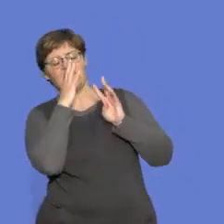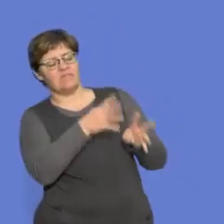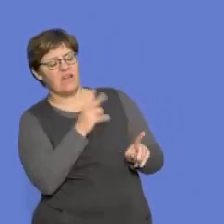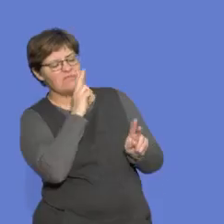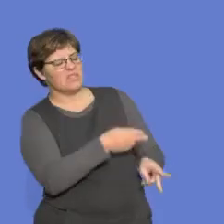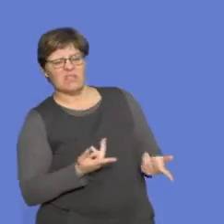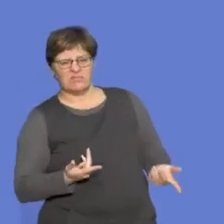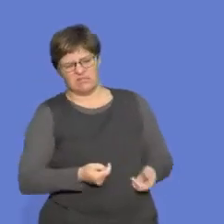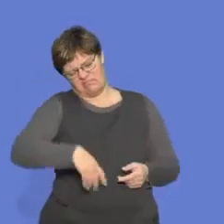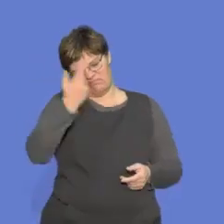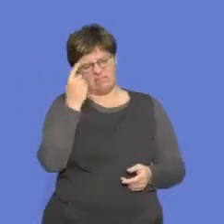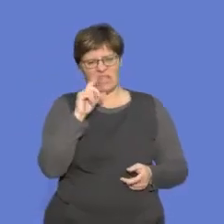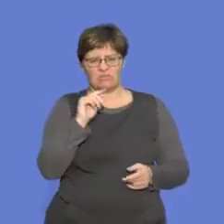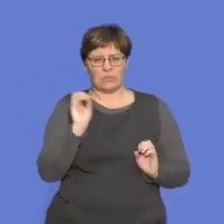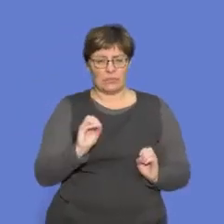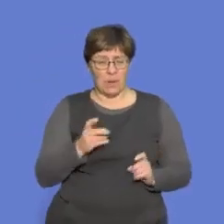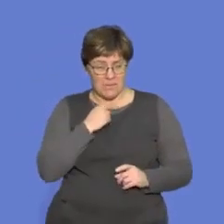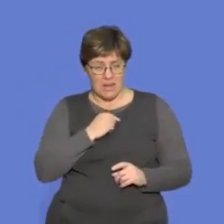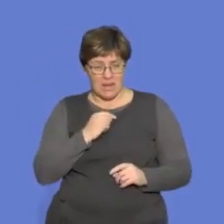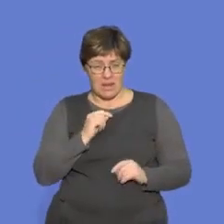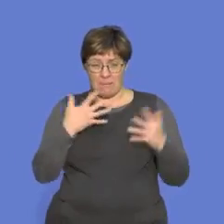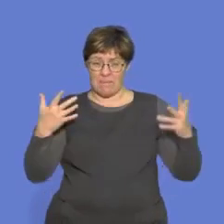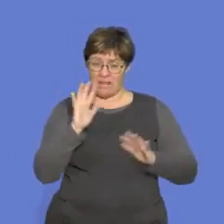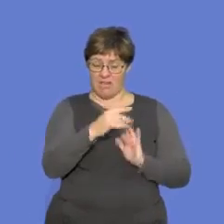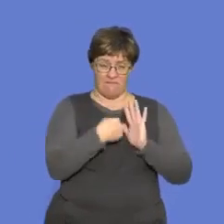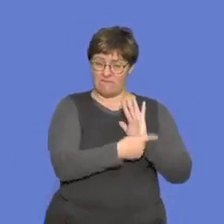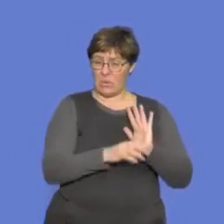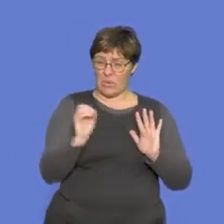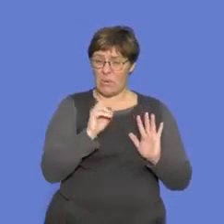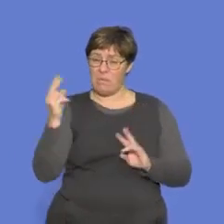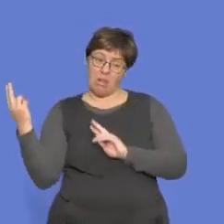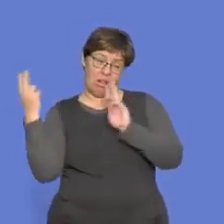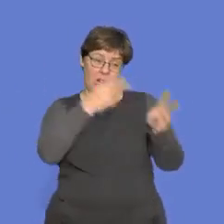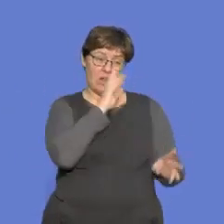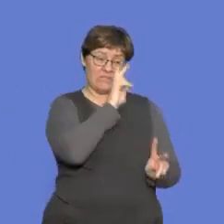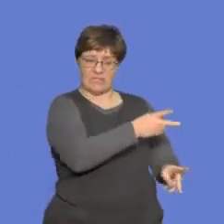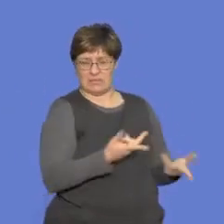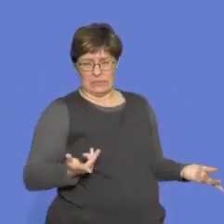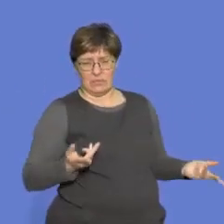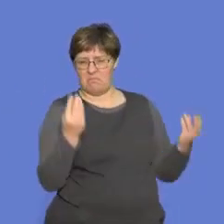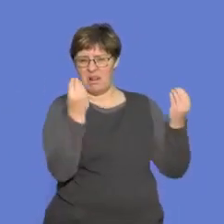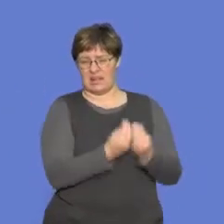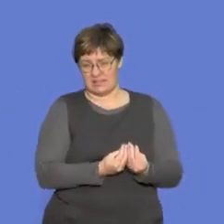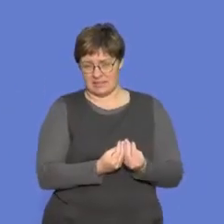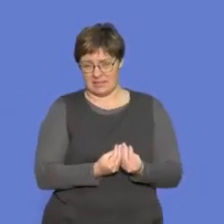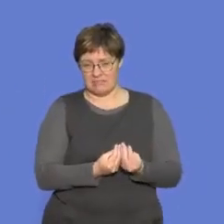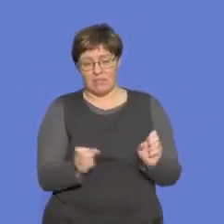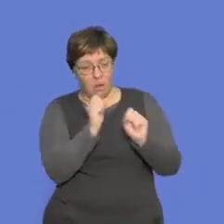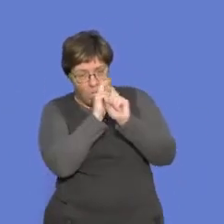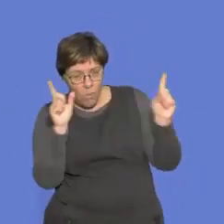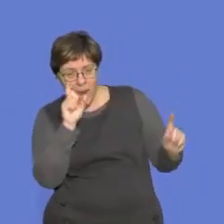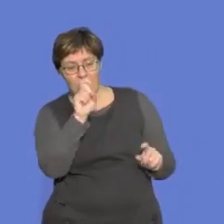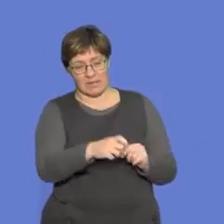five, we're probably going to have a decrease in tourism. So it's important that the awareness around these is sustained and that